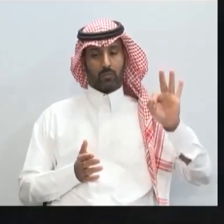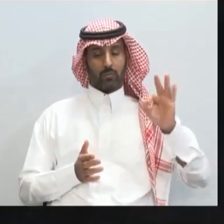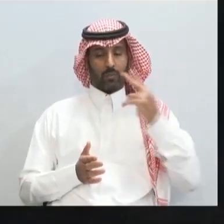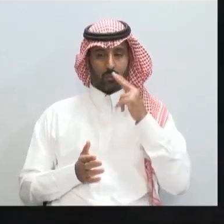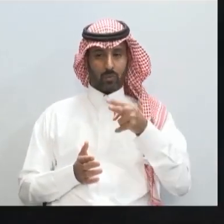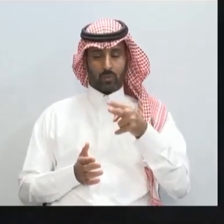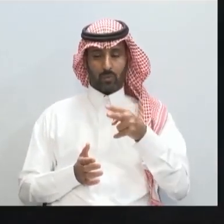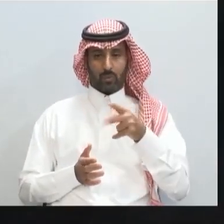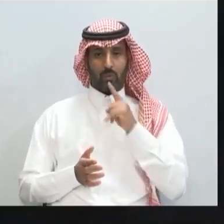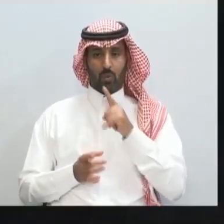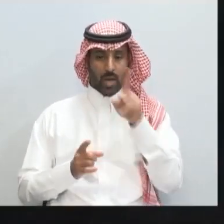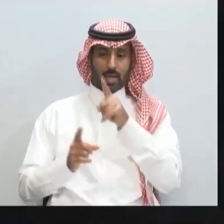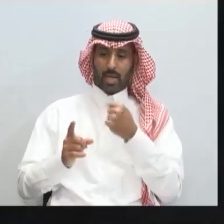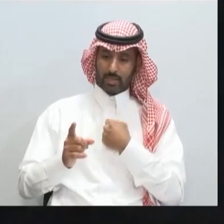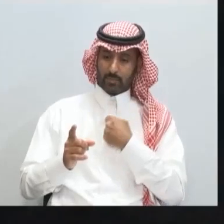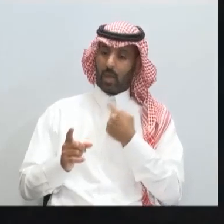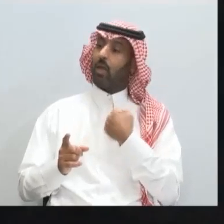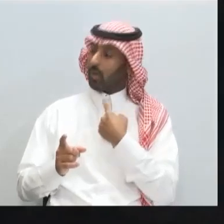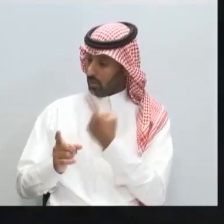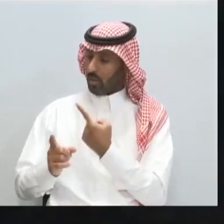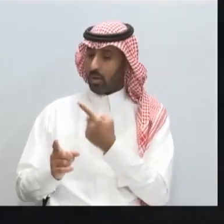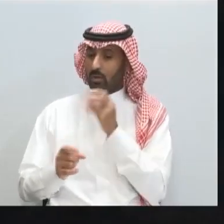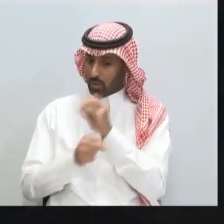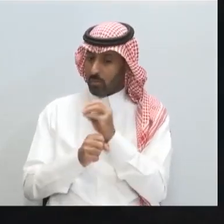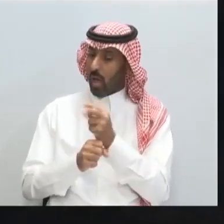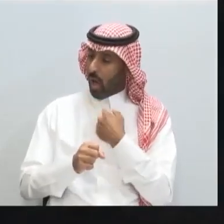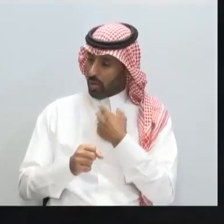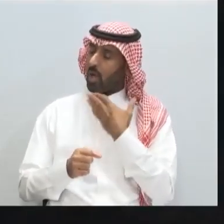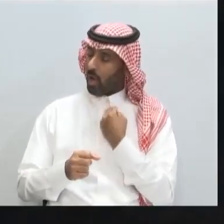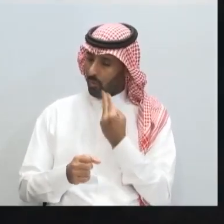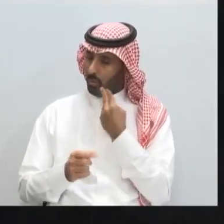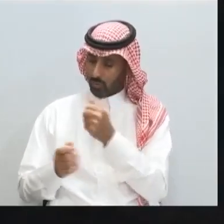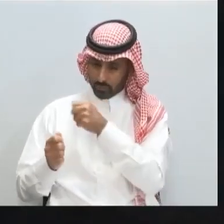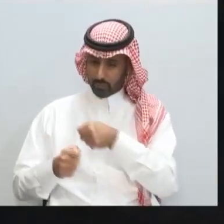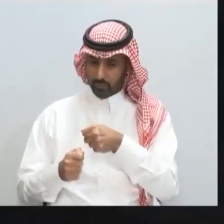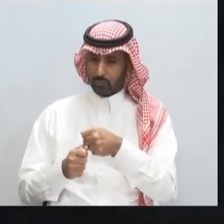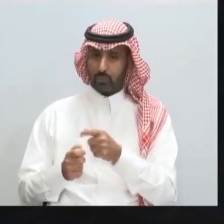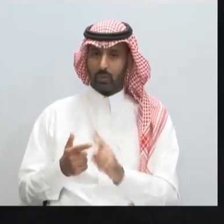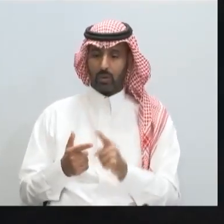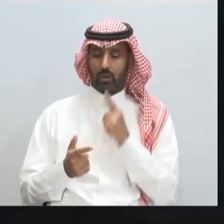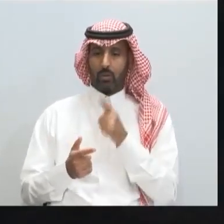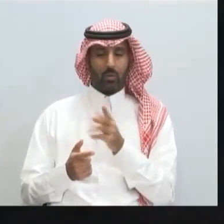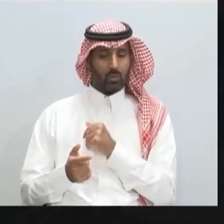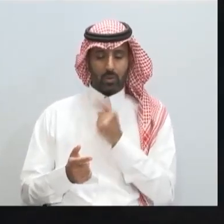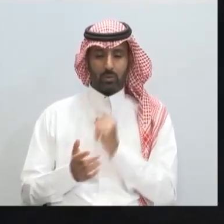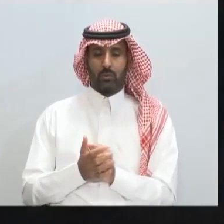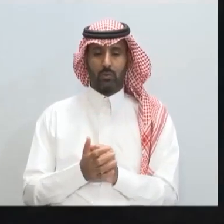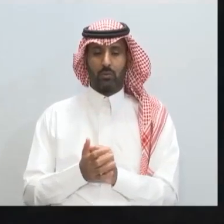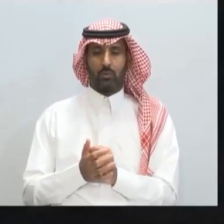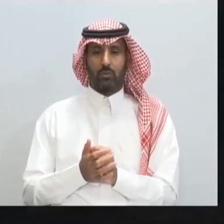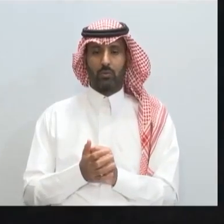if you asked me if you asked me I would have cleaned it but you don't have to say it because it is implied it